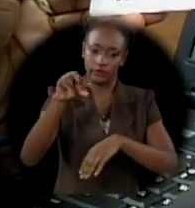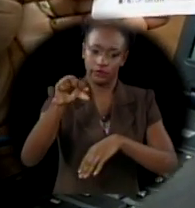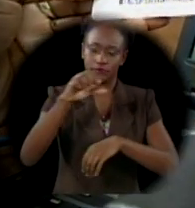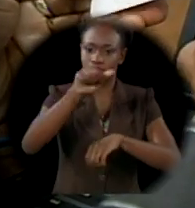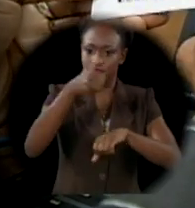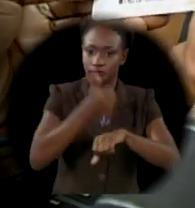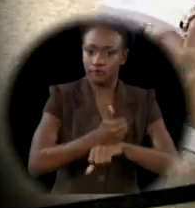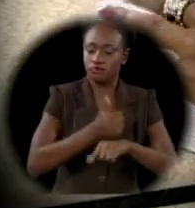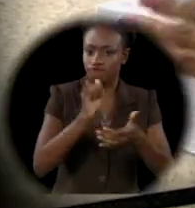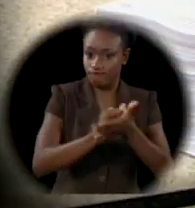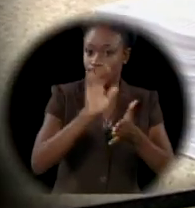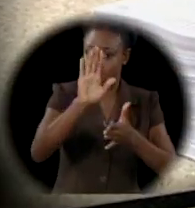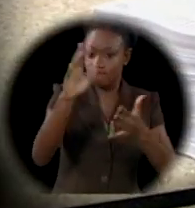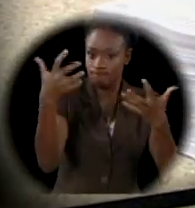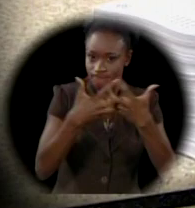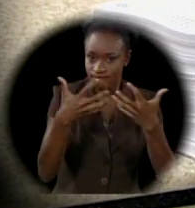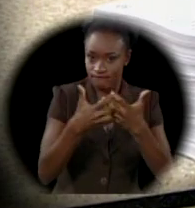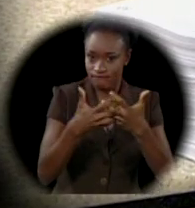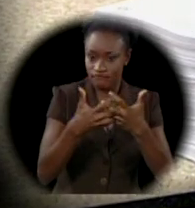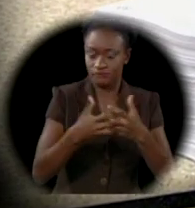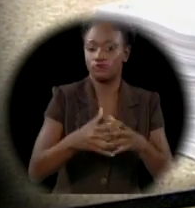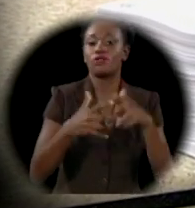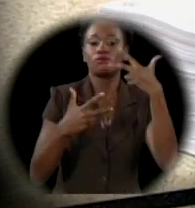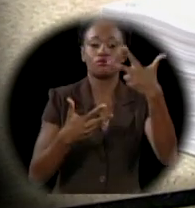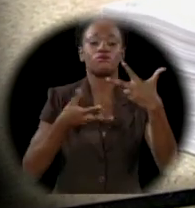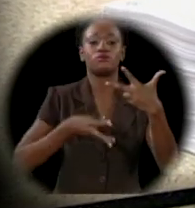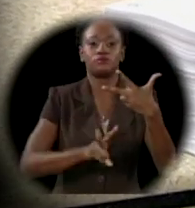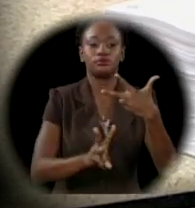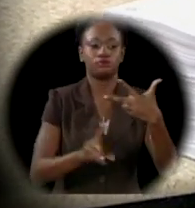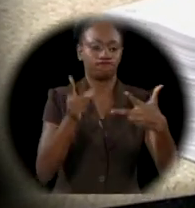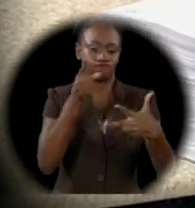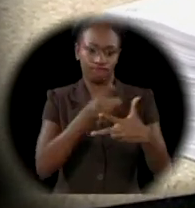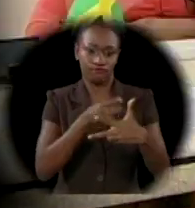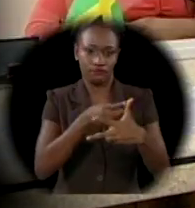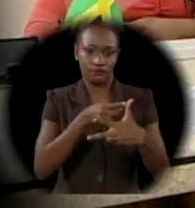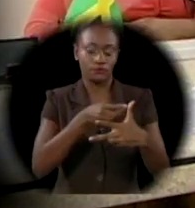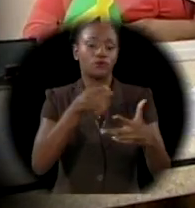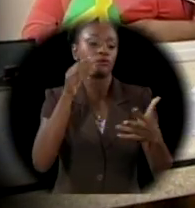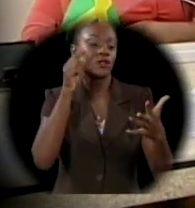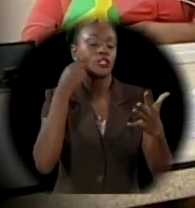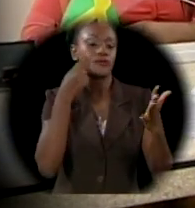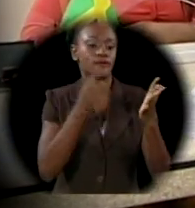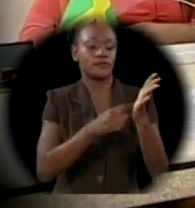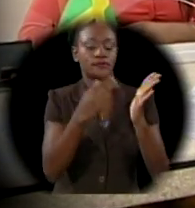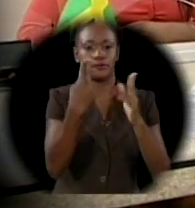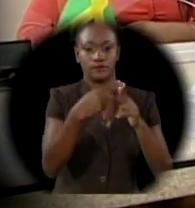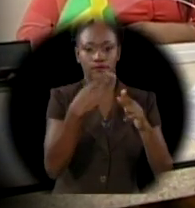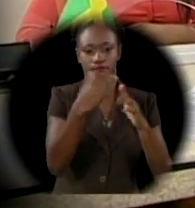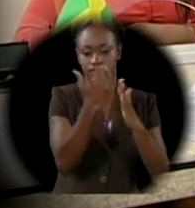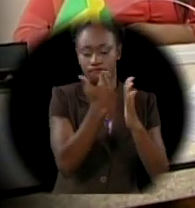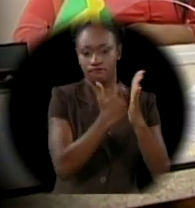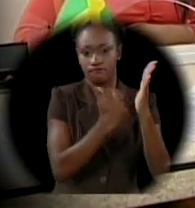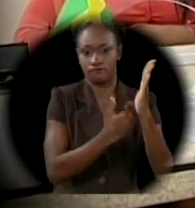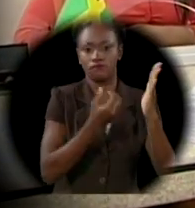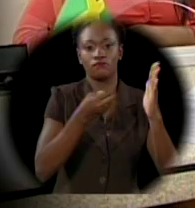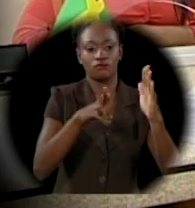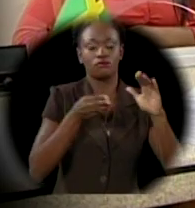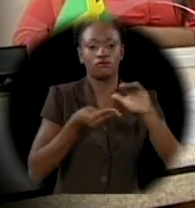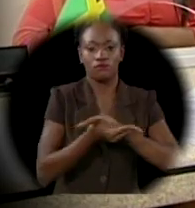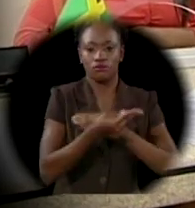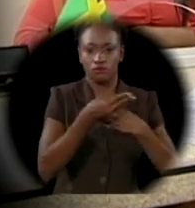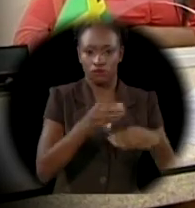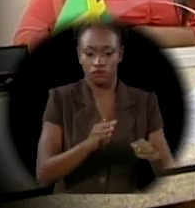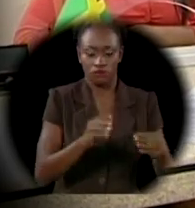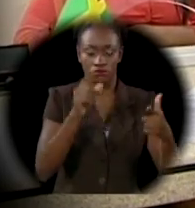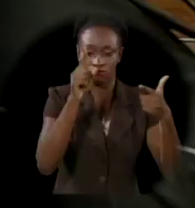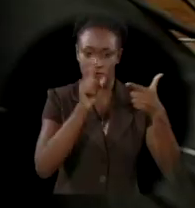for you. You can do this in 3 ways: by checking the printout of the voters list at your constituency office or